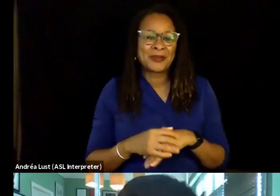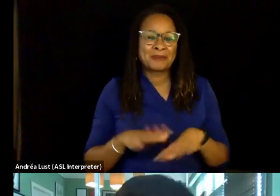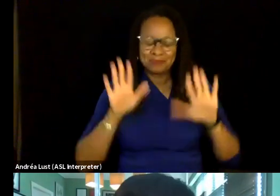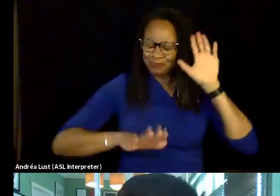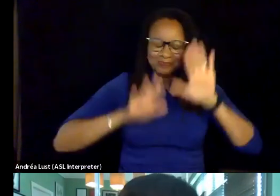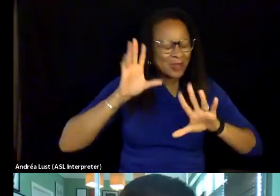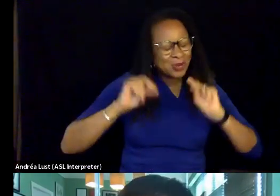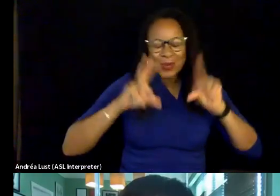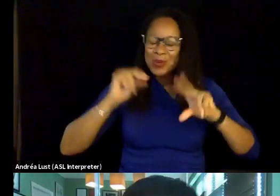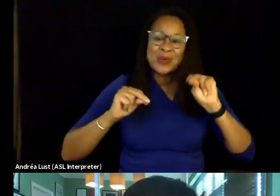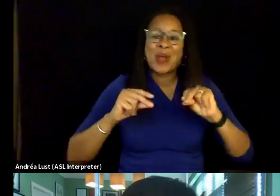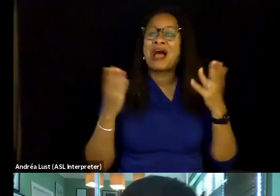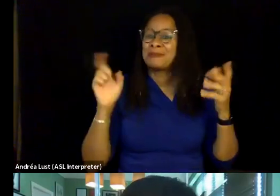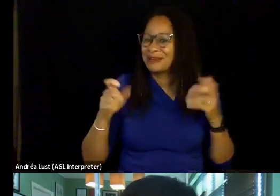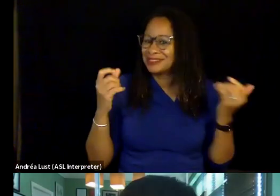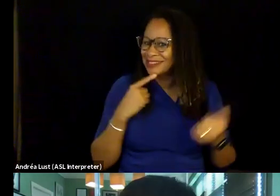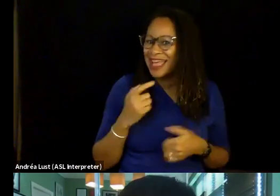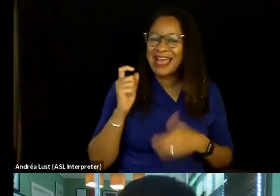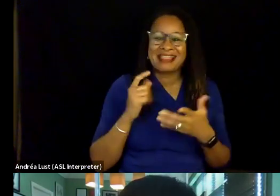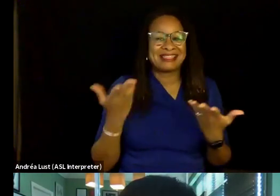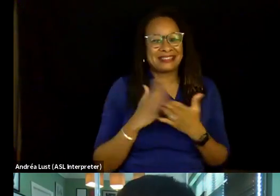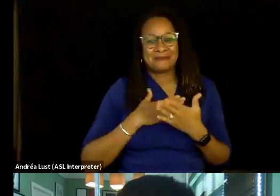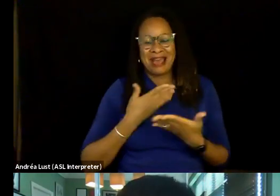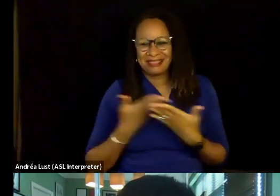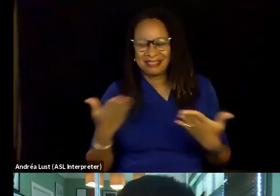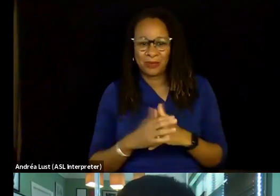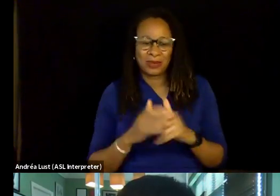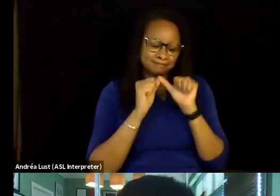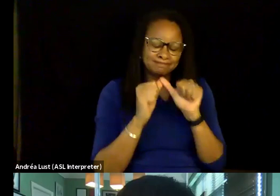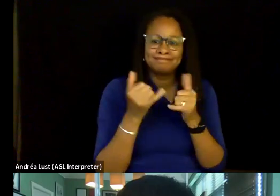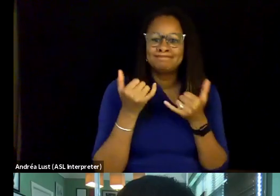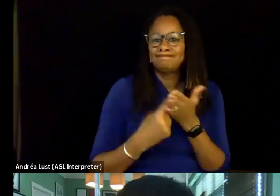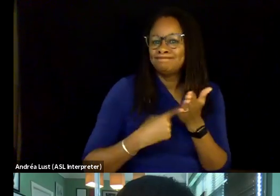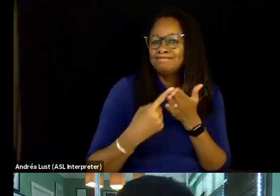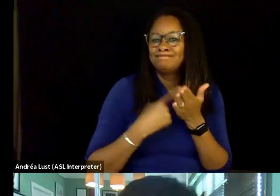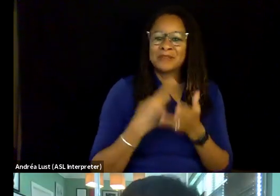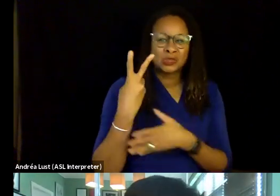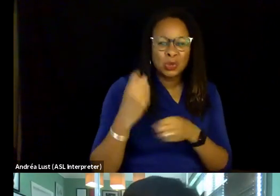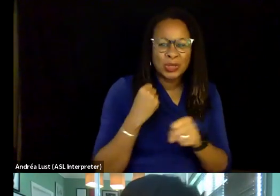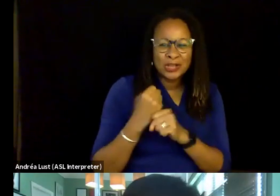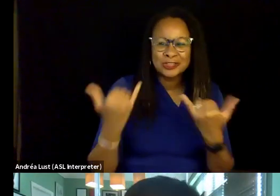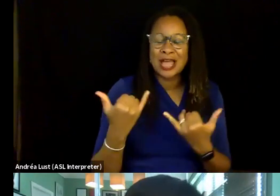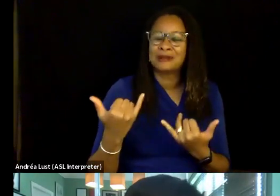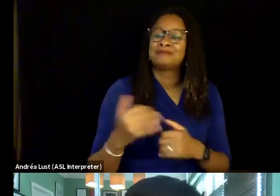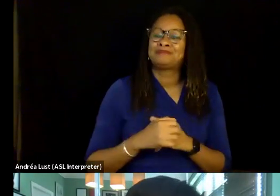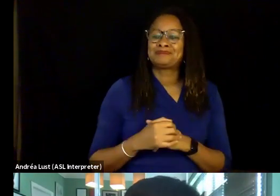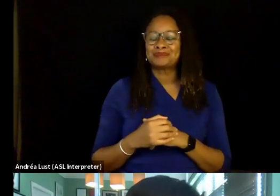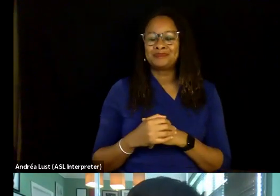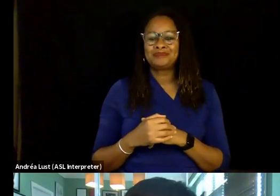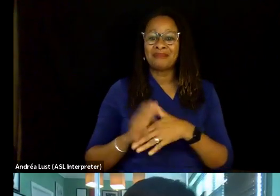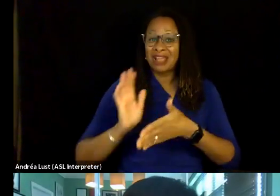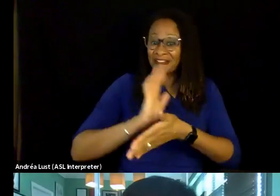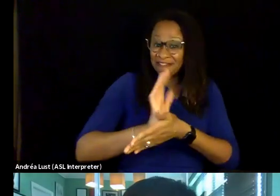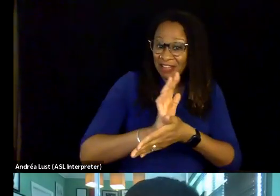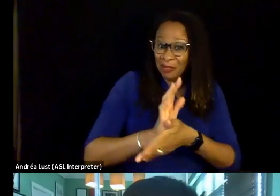to say, so this is my thing. And we've had this ongoing conversation for 2 years now. But this is the thing, you know, film